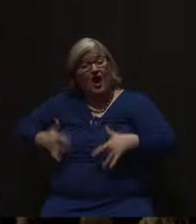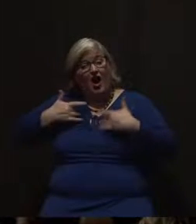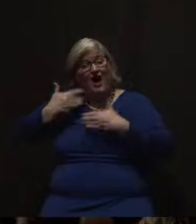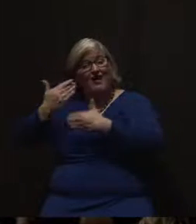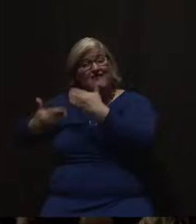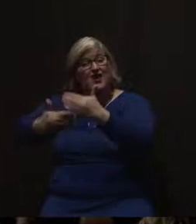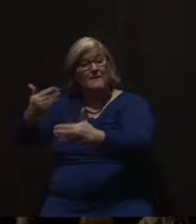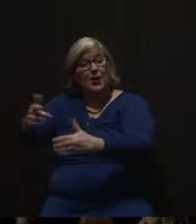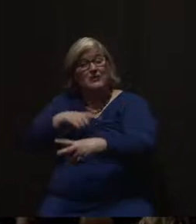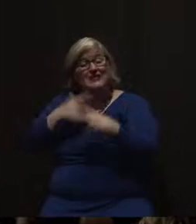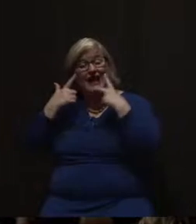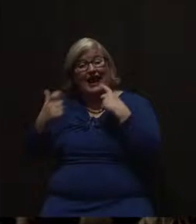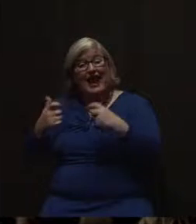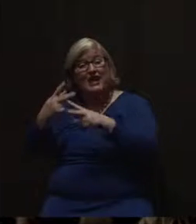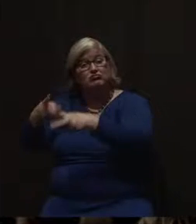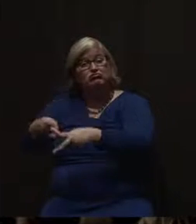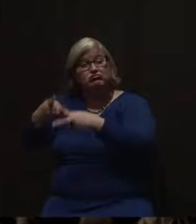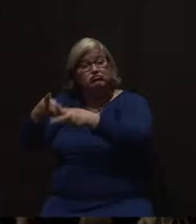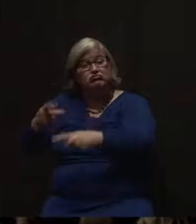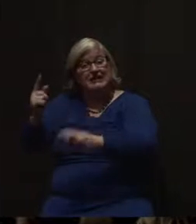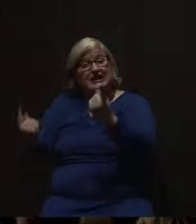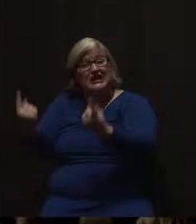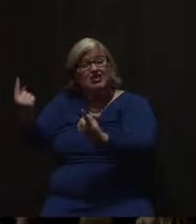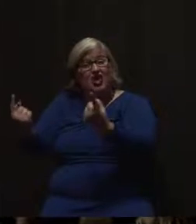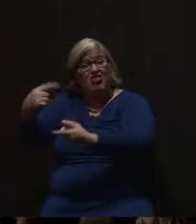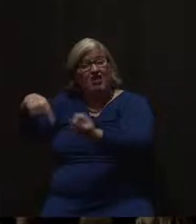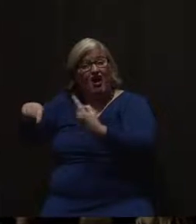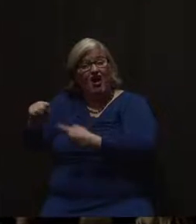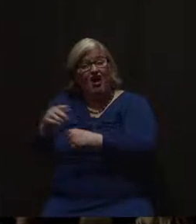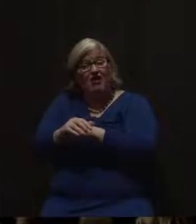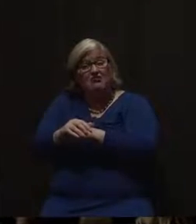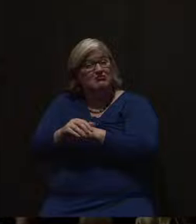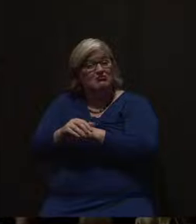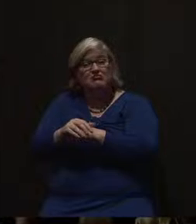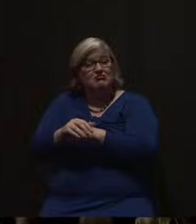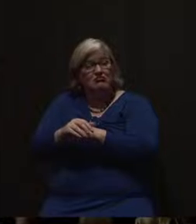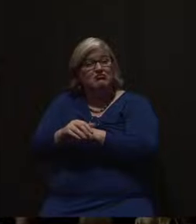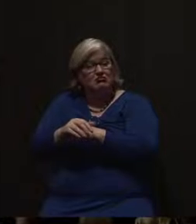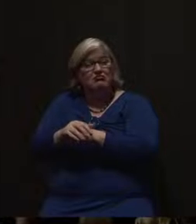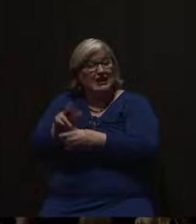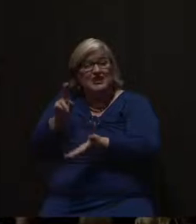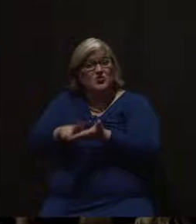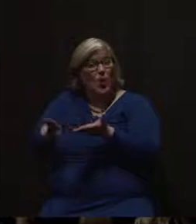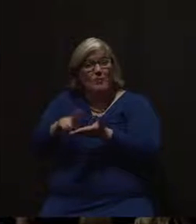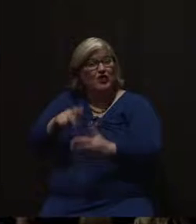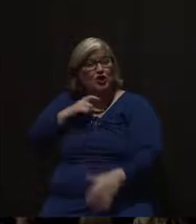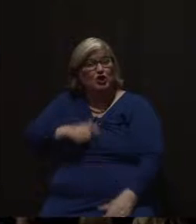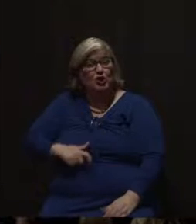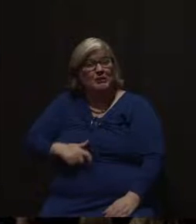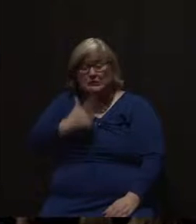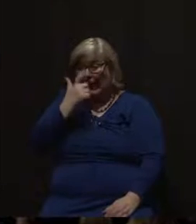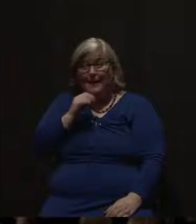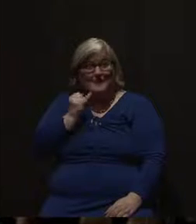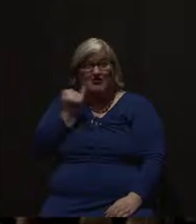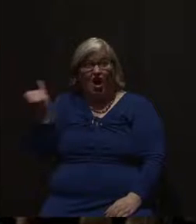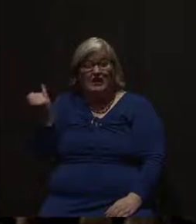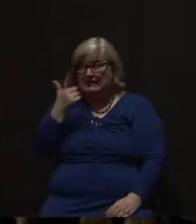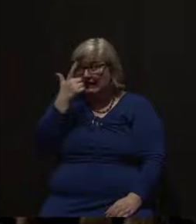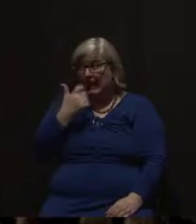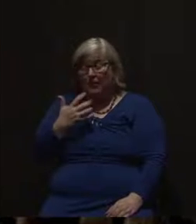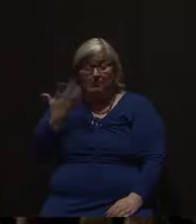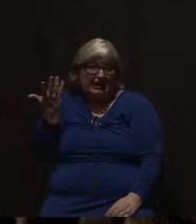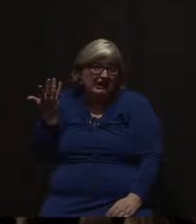because we care for each other. We're not, it's not our deepest nature to be nasty to each other. We can be nasty, very much